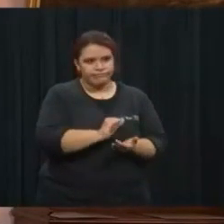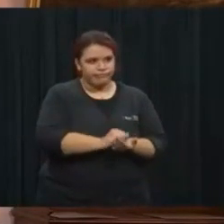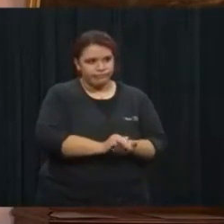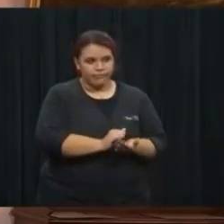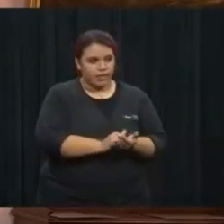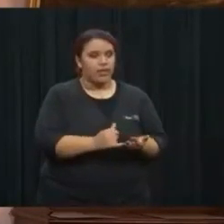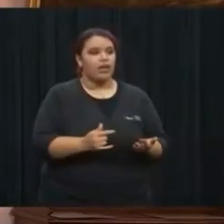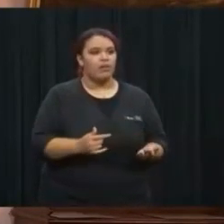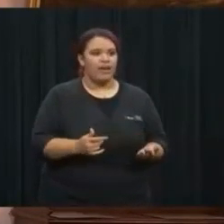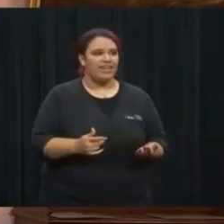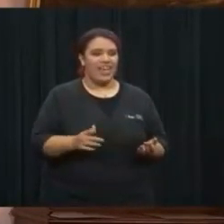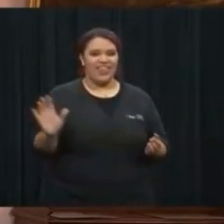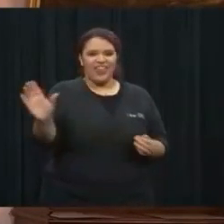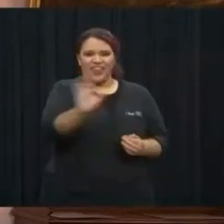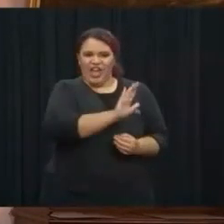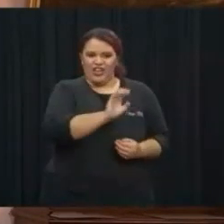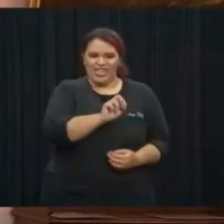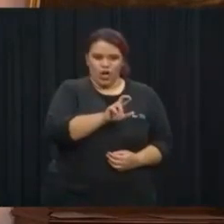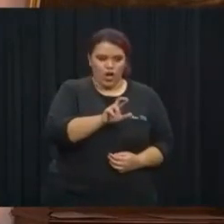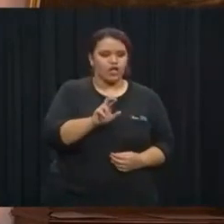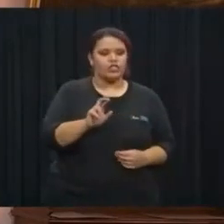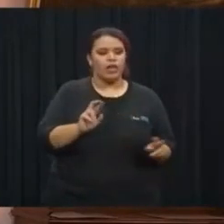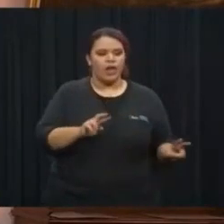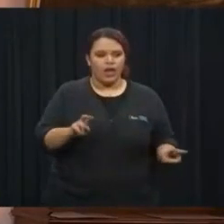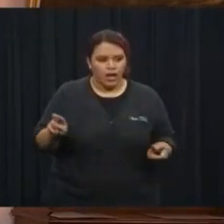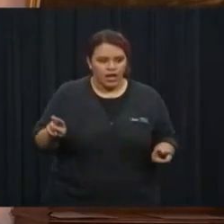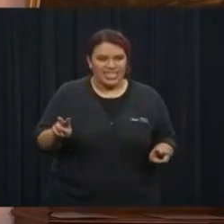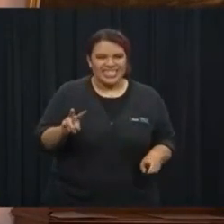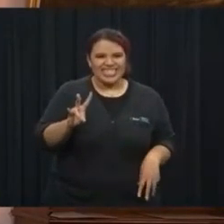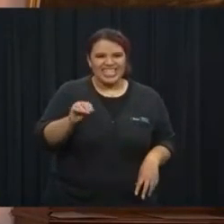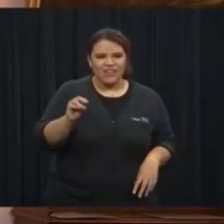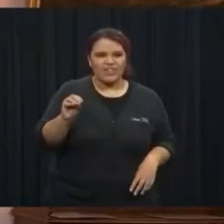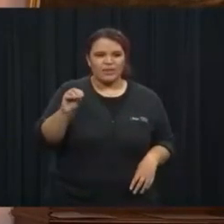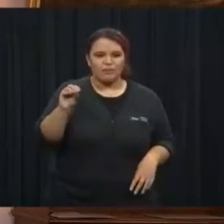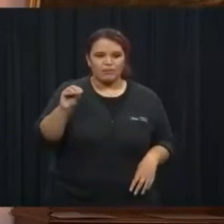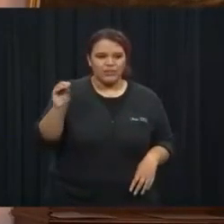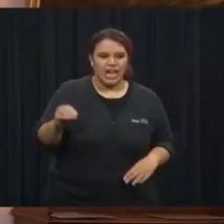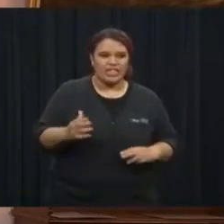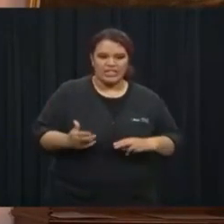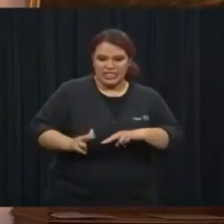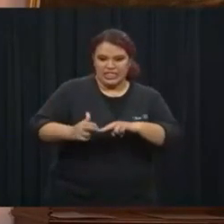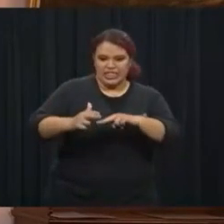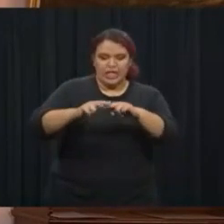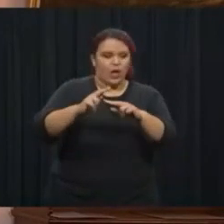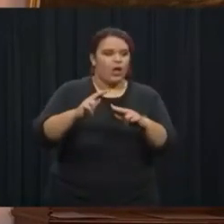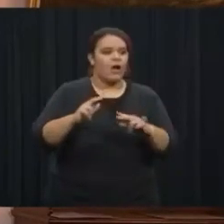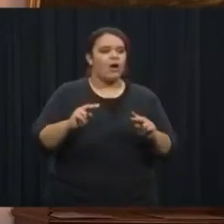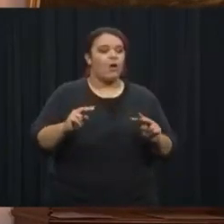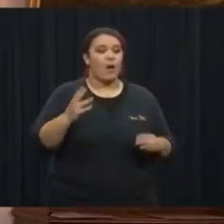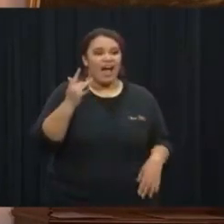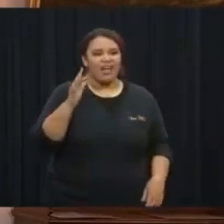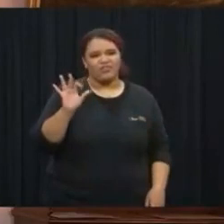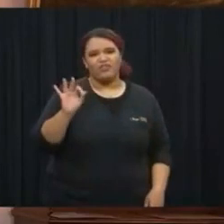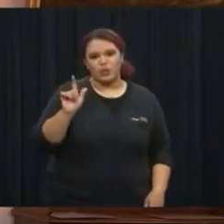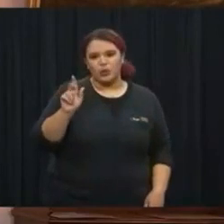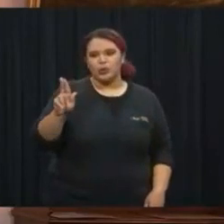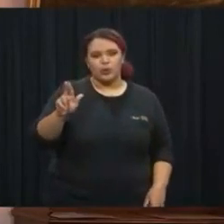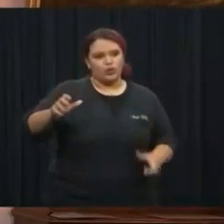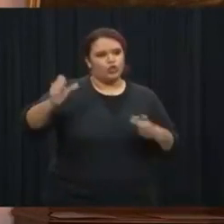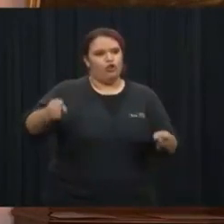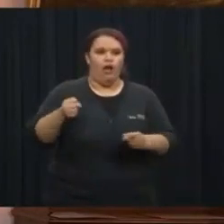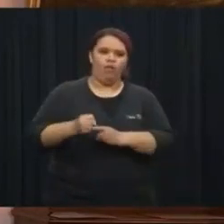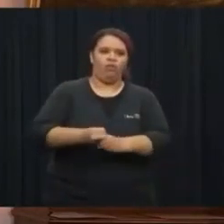There are presumptive cases. There are contacts being traced, and there are clusters. So at more the regional level, that's why I keep pointing